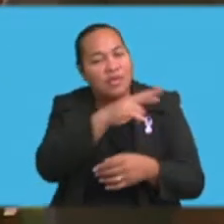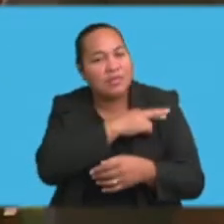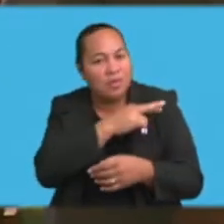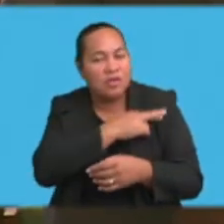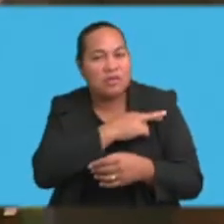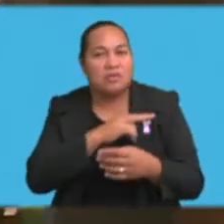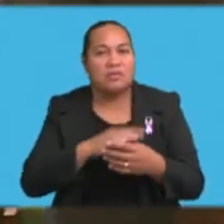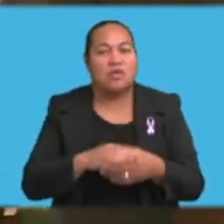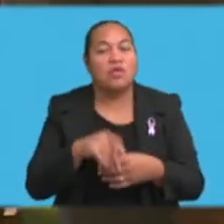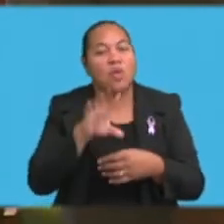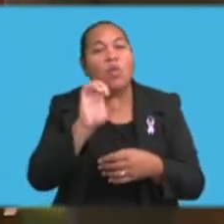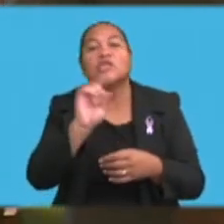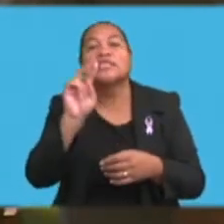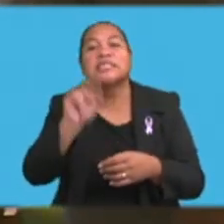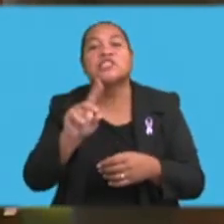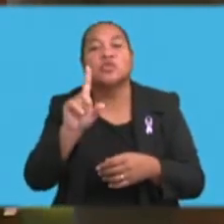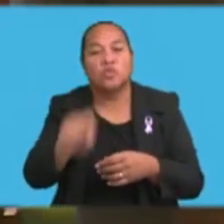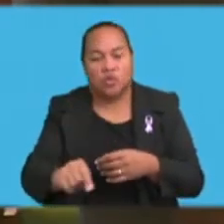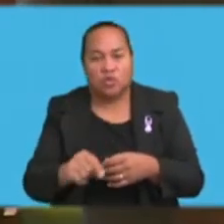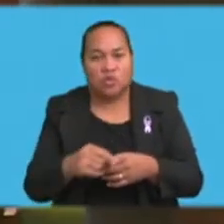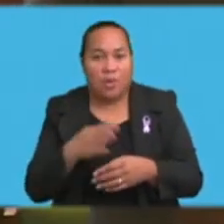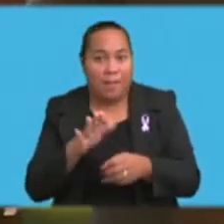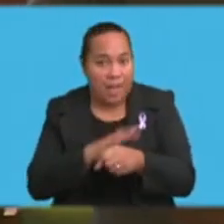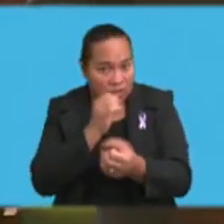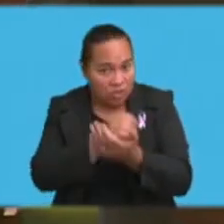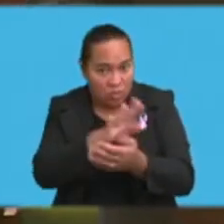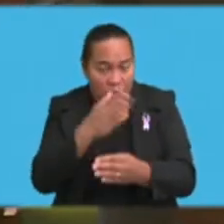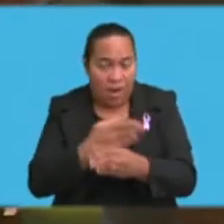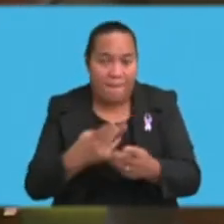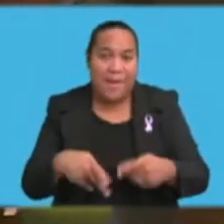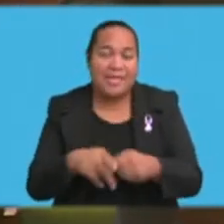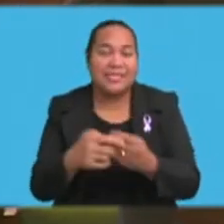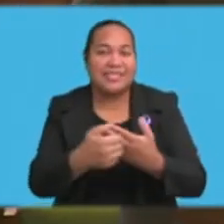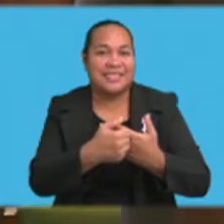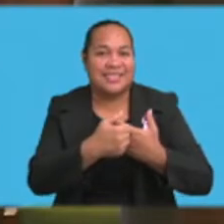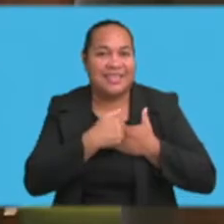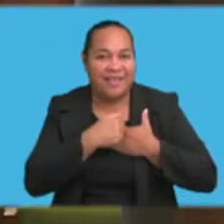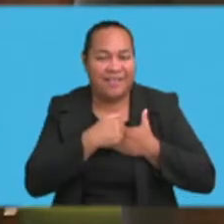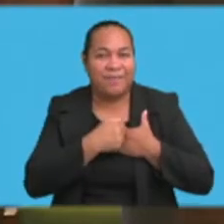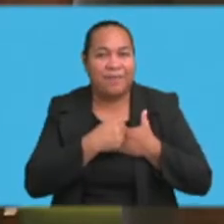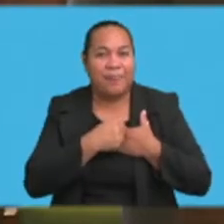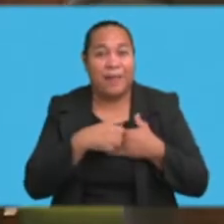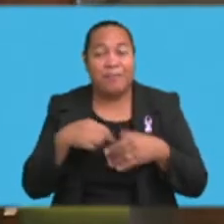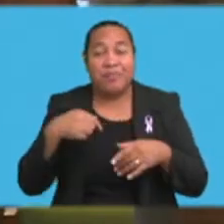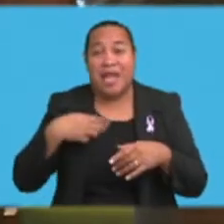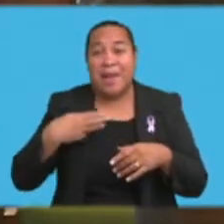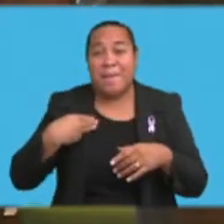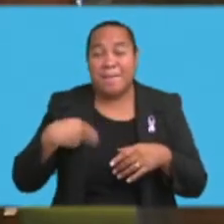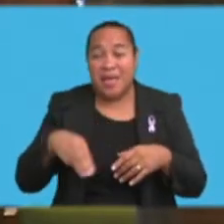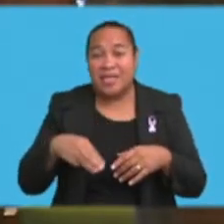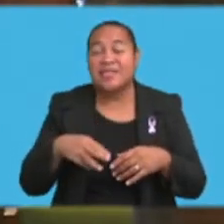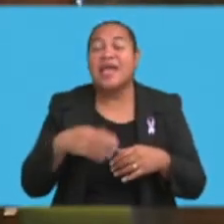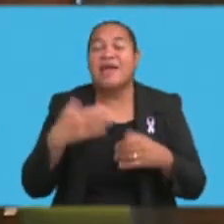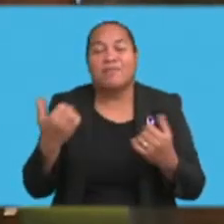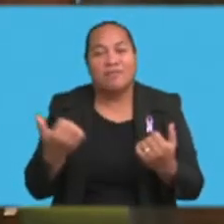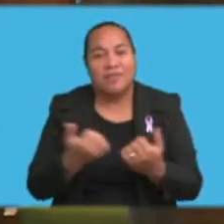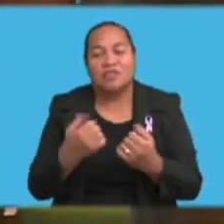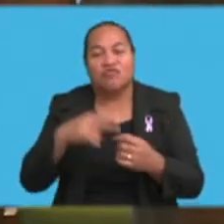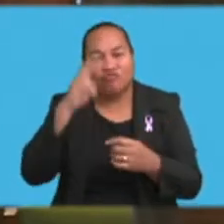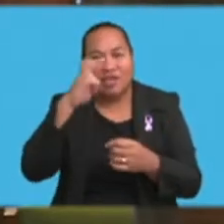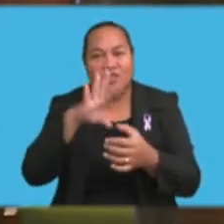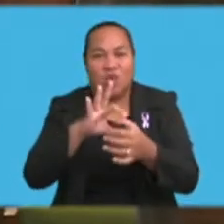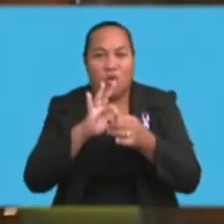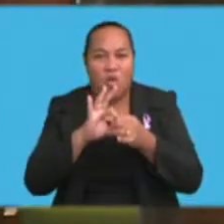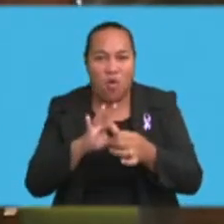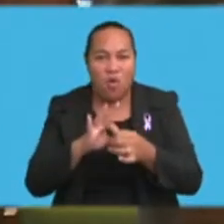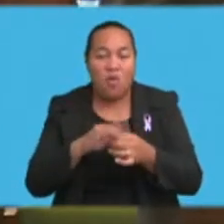what they need to do to make sure that workplaces are safe. The ministry also does a lot of training on its own, but it tries